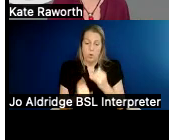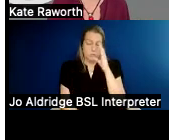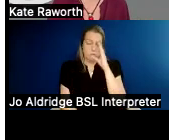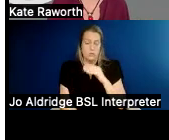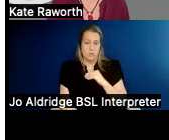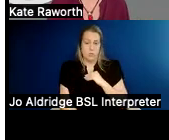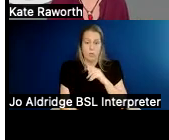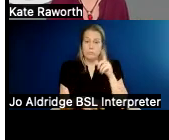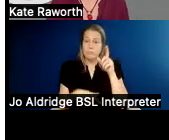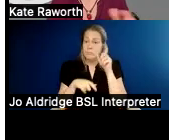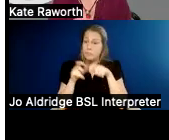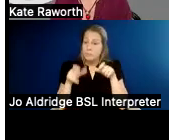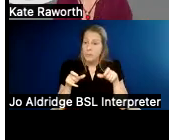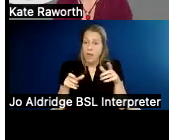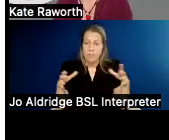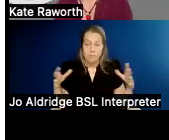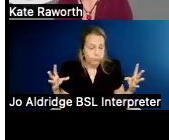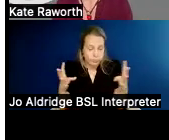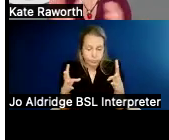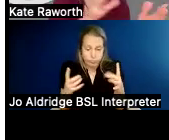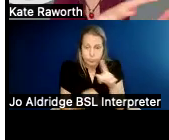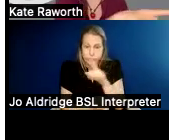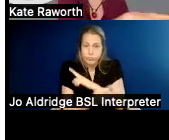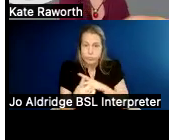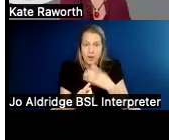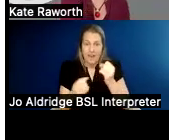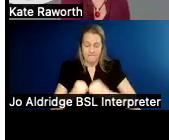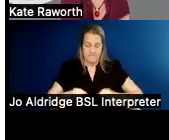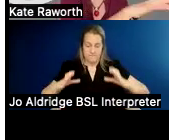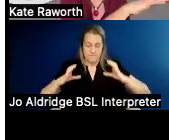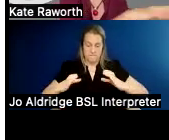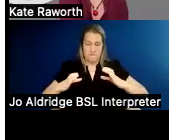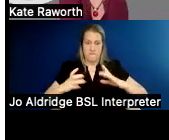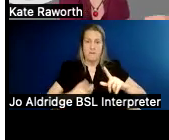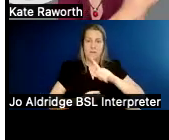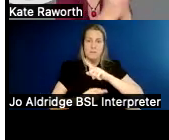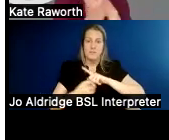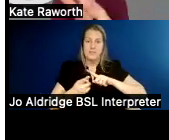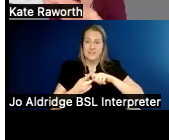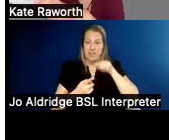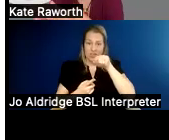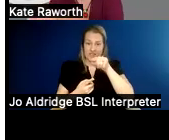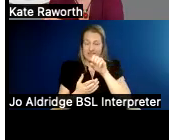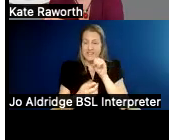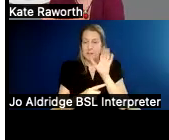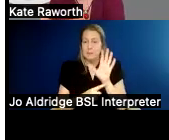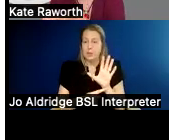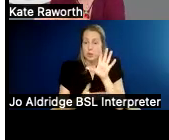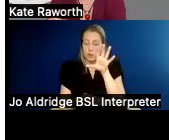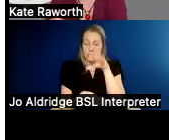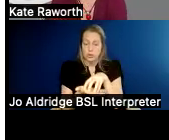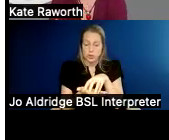on the table. So the donut helped inform the SDGs, and the SDGs helped inform